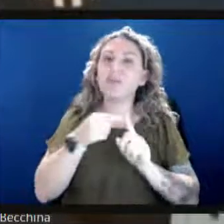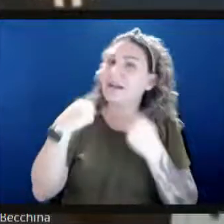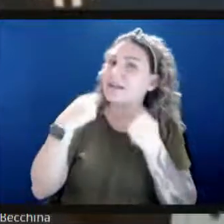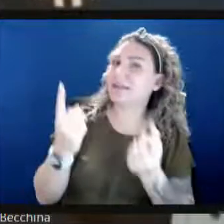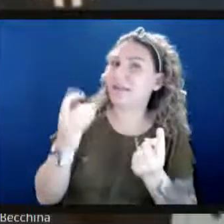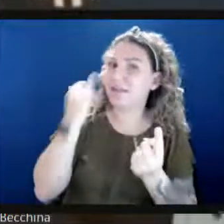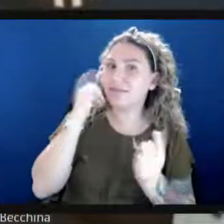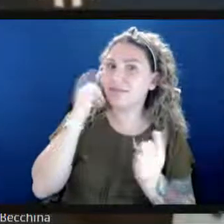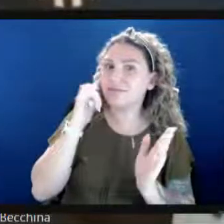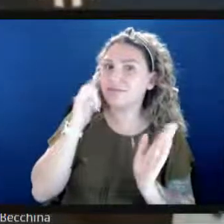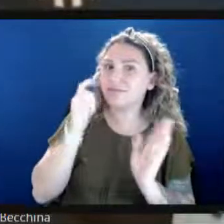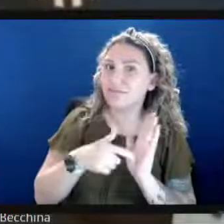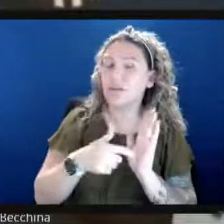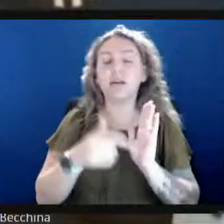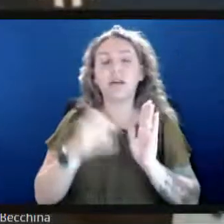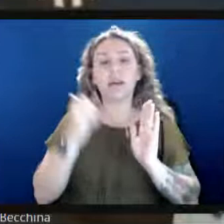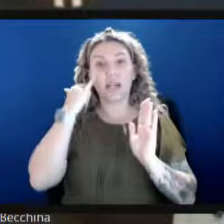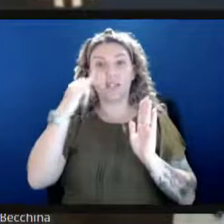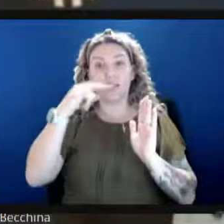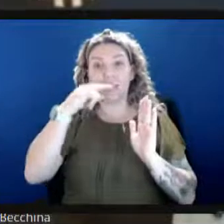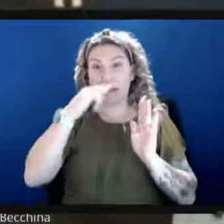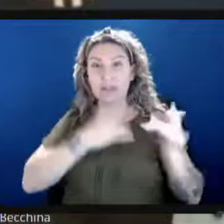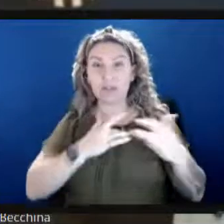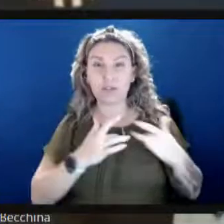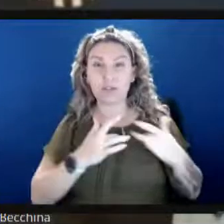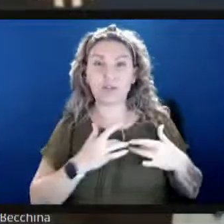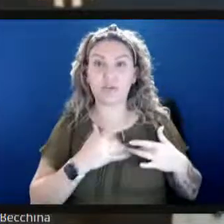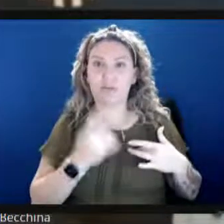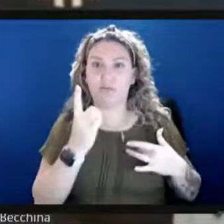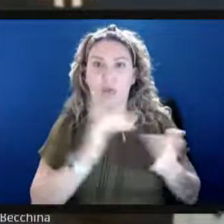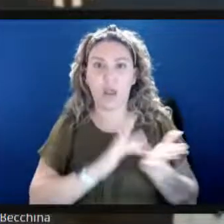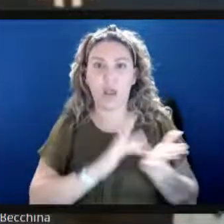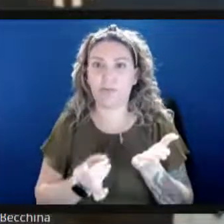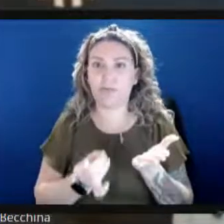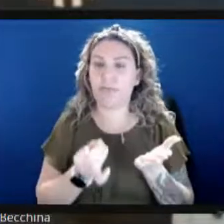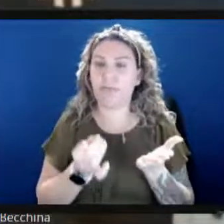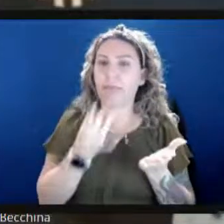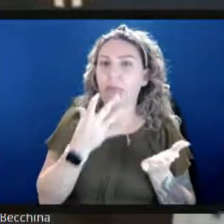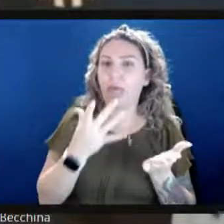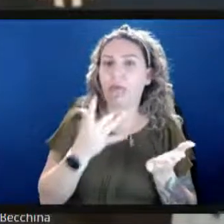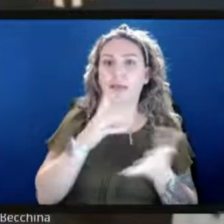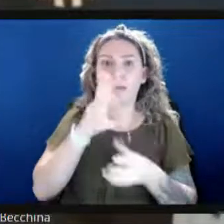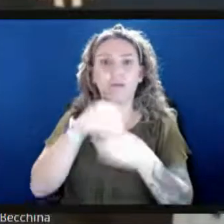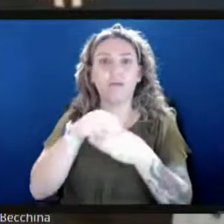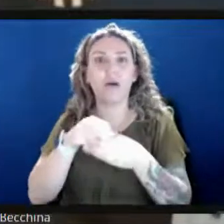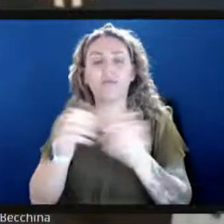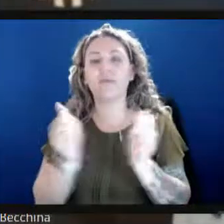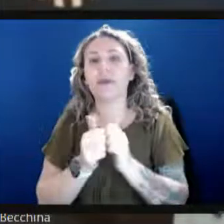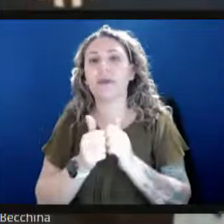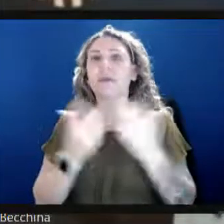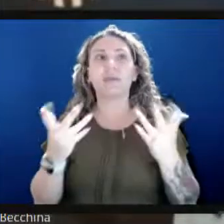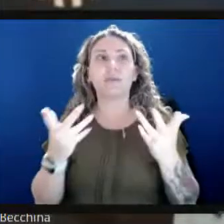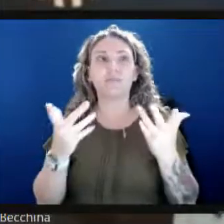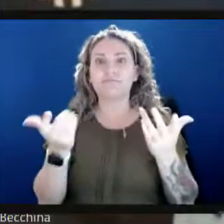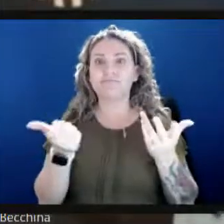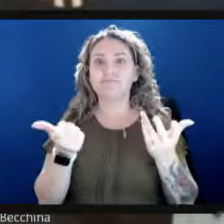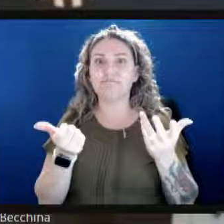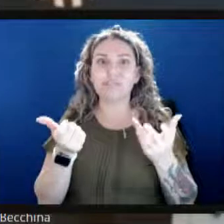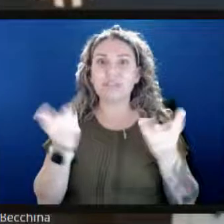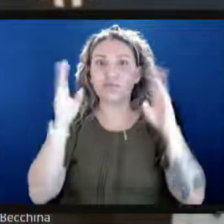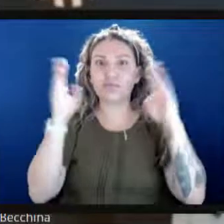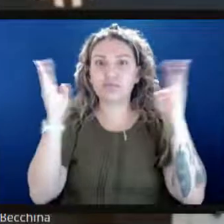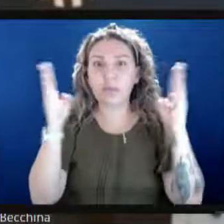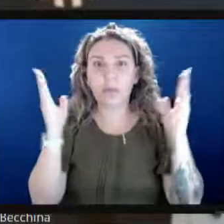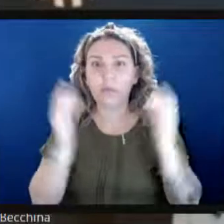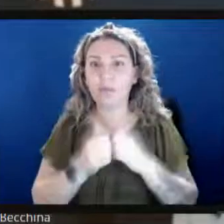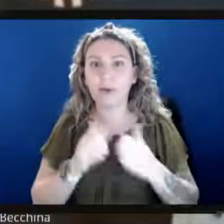there is a kid who is concerned about one pill getting them involved in, in trouble with the police or,